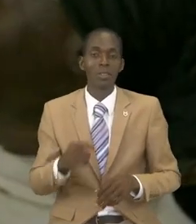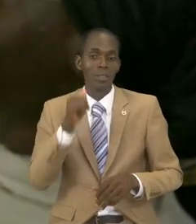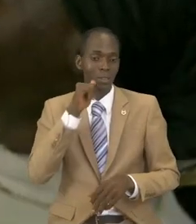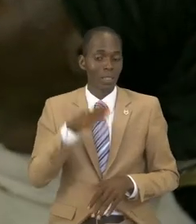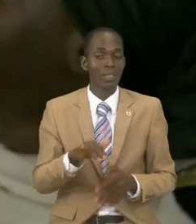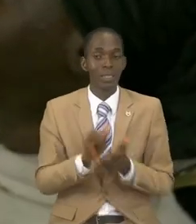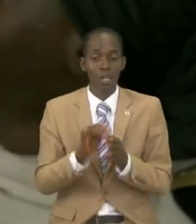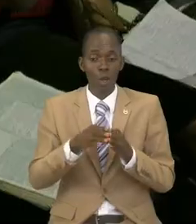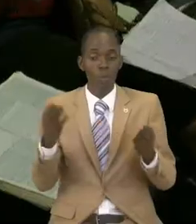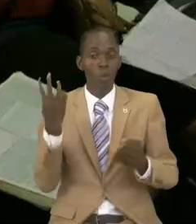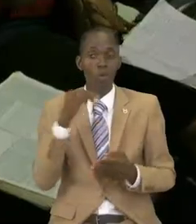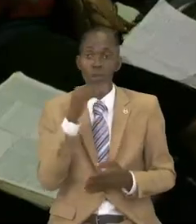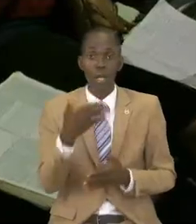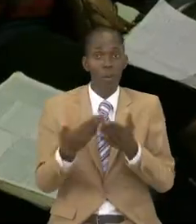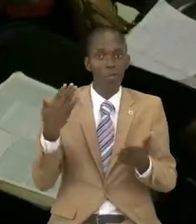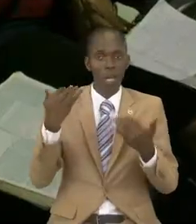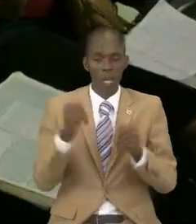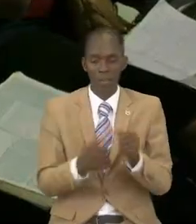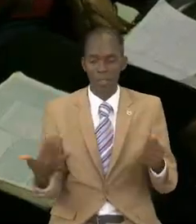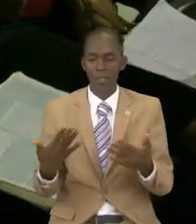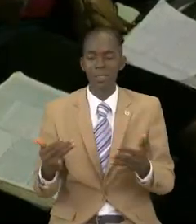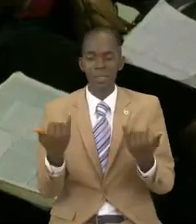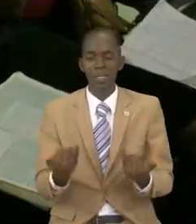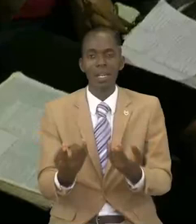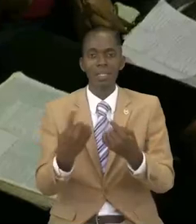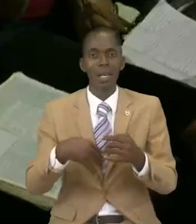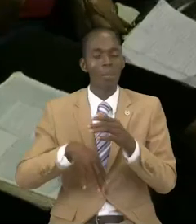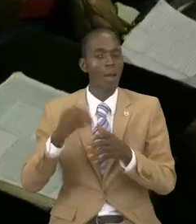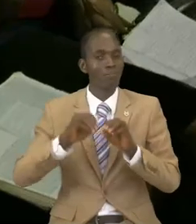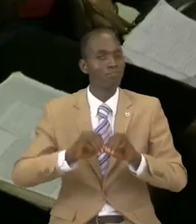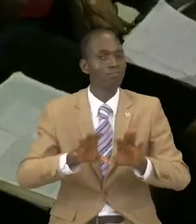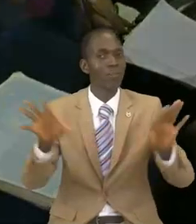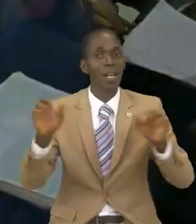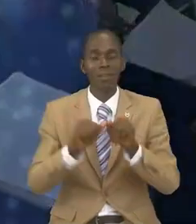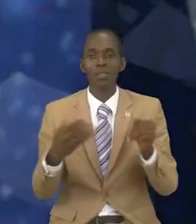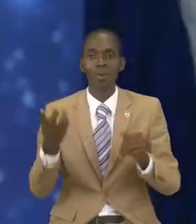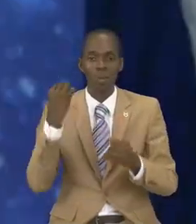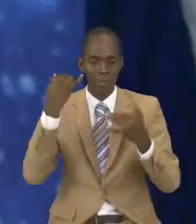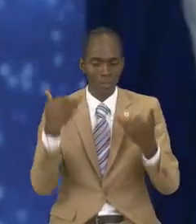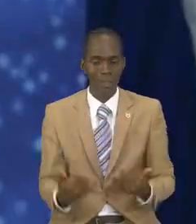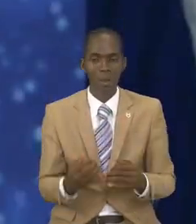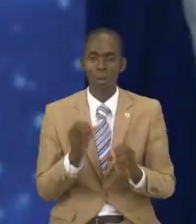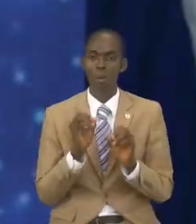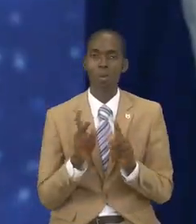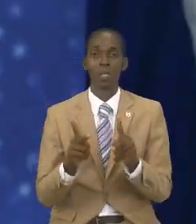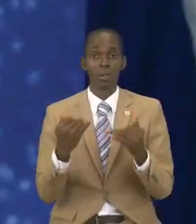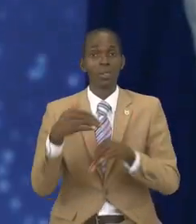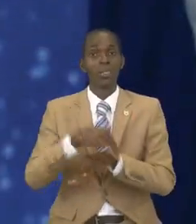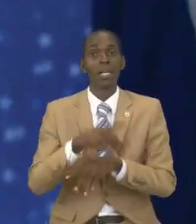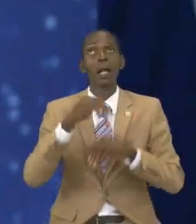there, everything now came clear and everything was all right tonight. The power is